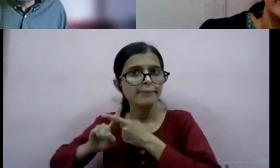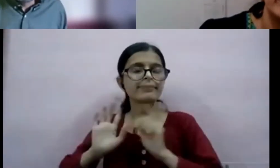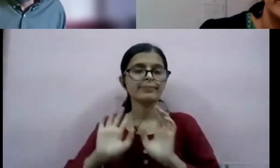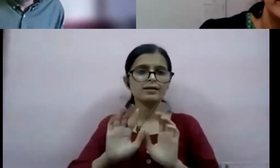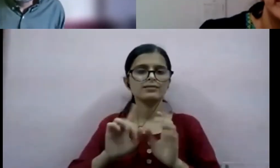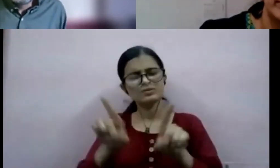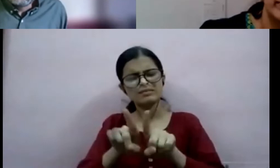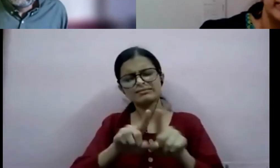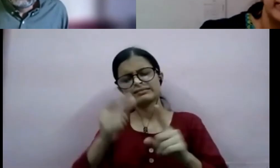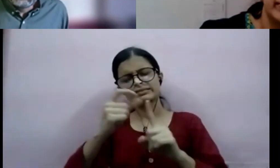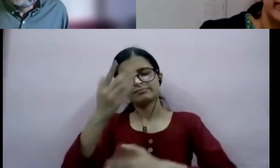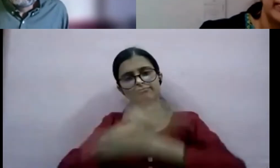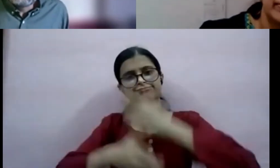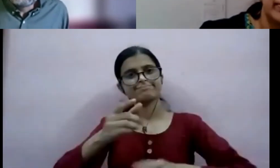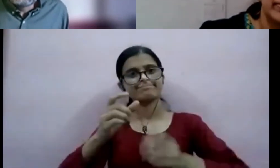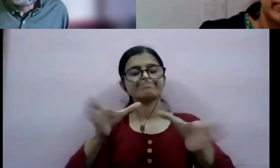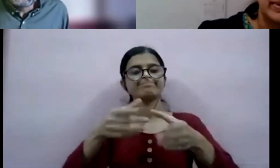exclusion.